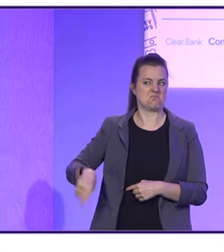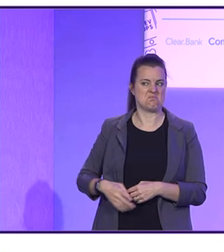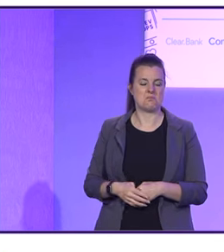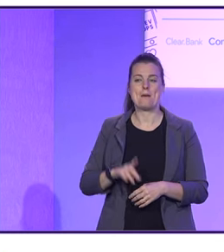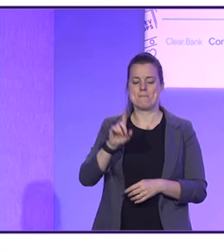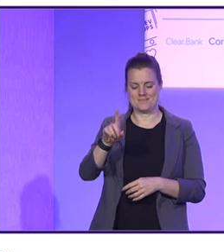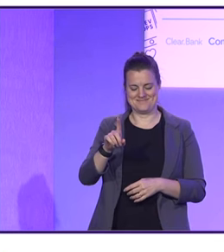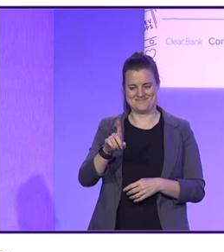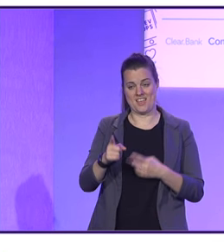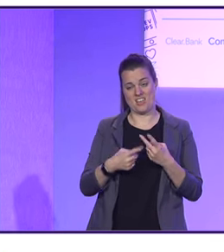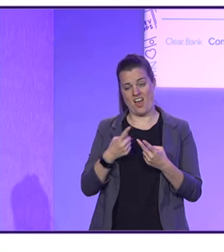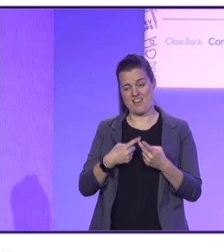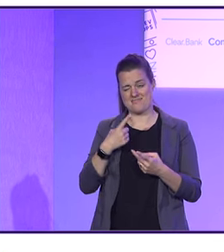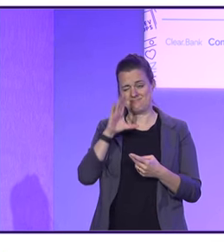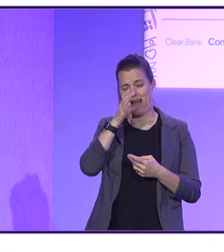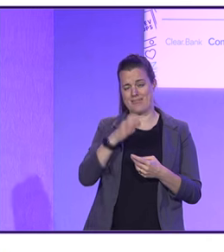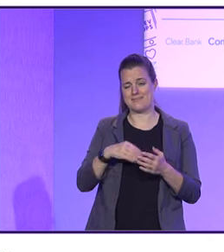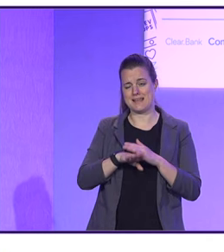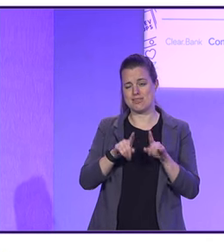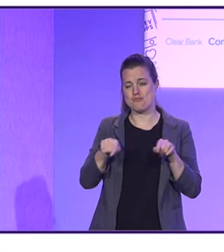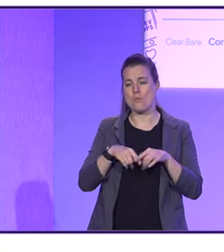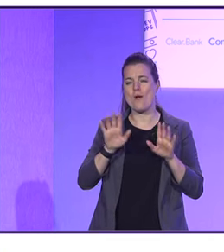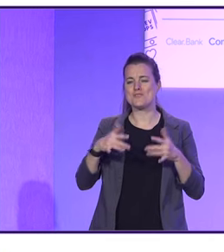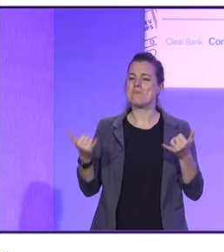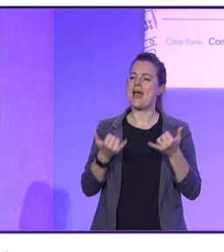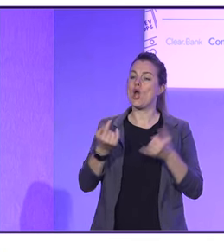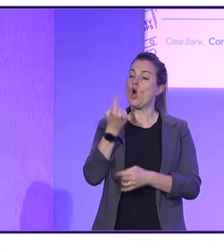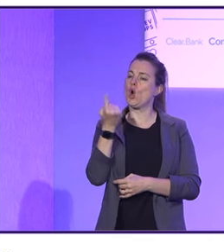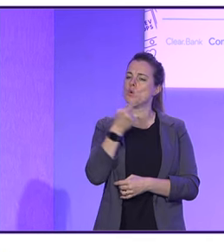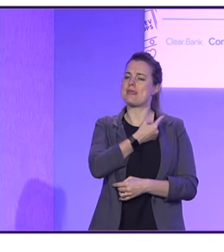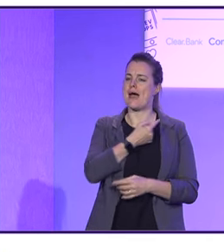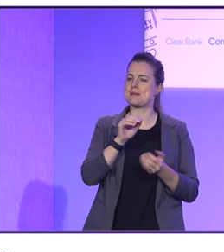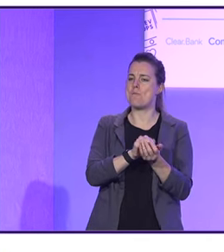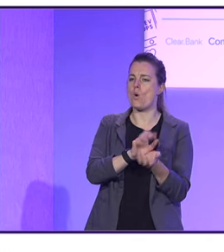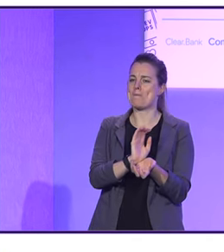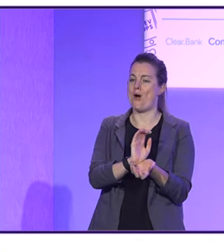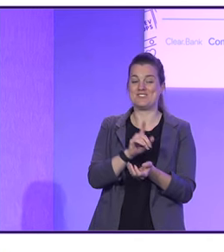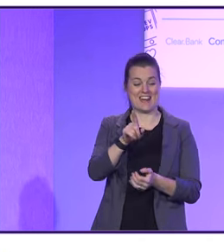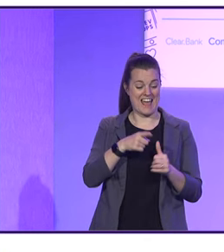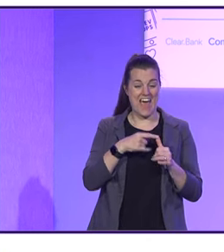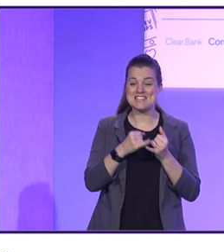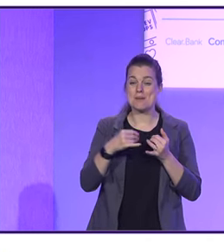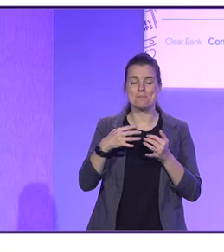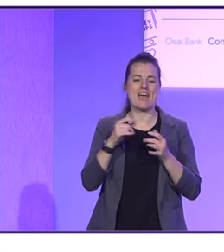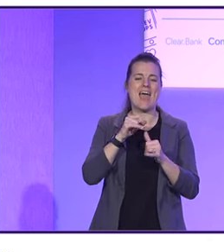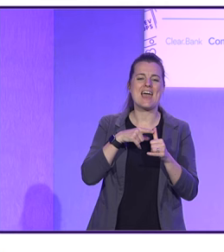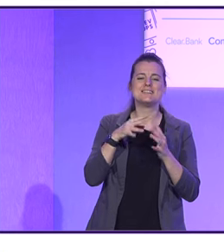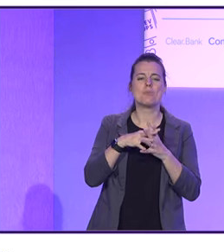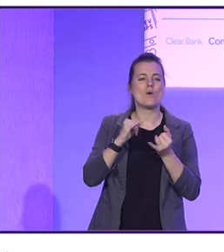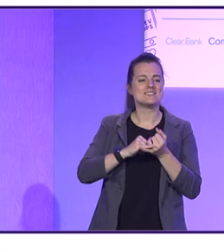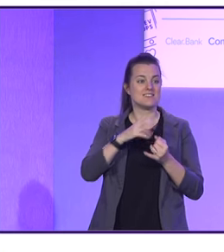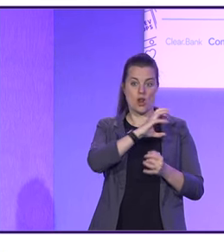So here's the other elephant in the room. We're going to play a game of who's that Pokemon. AWS logos, who's up on them? Which one is this? Anyone call it